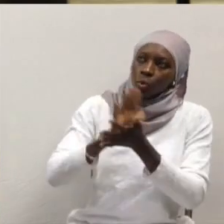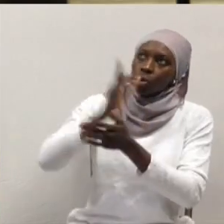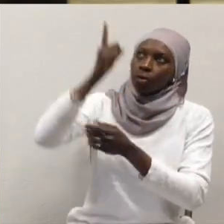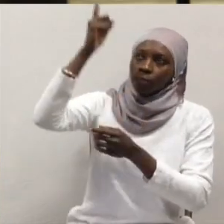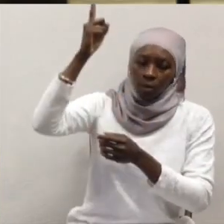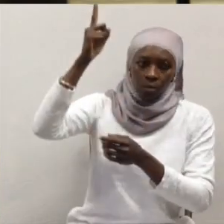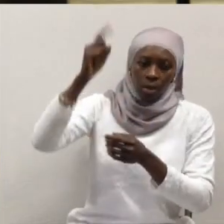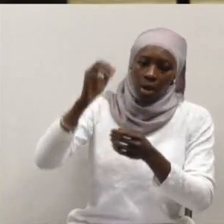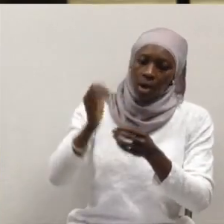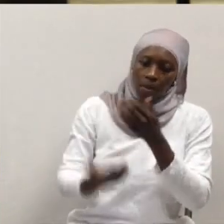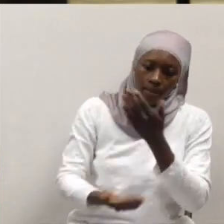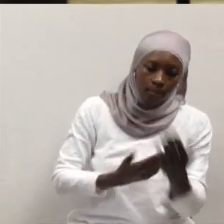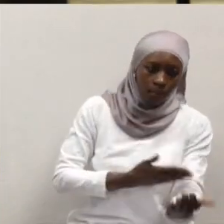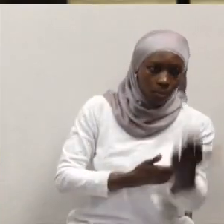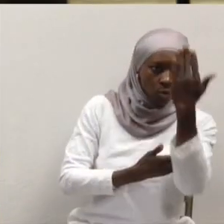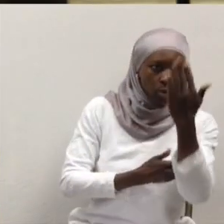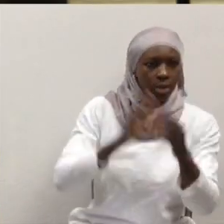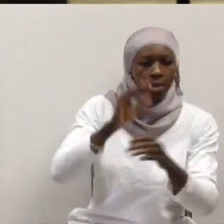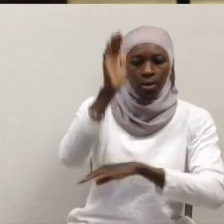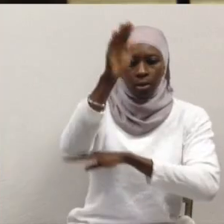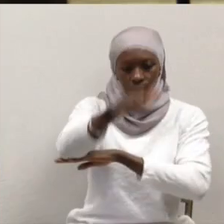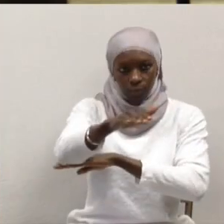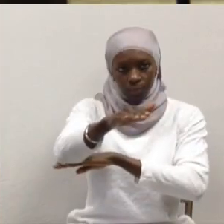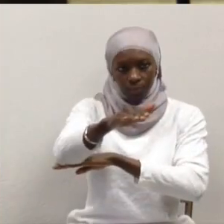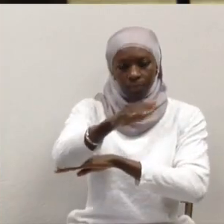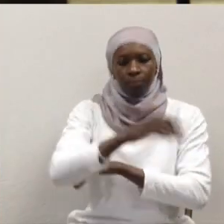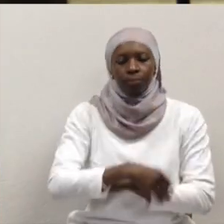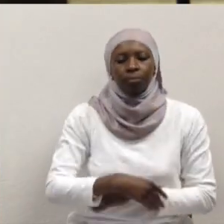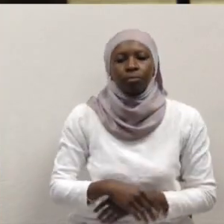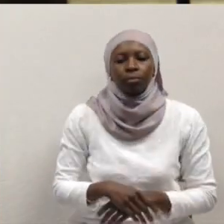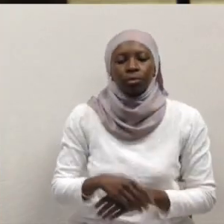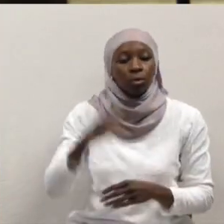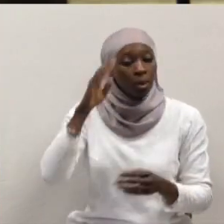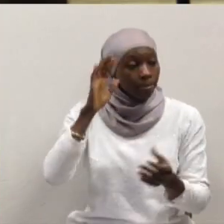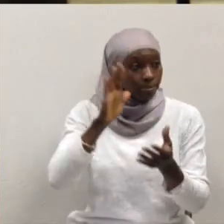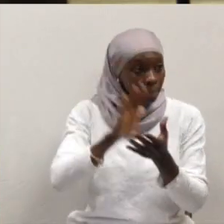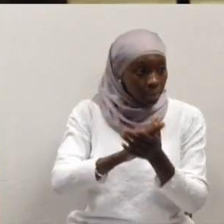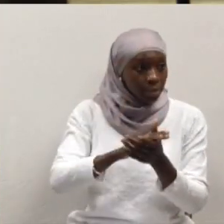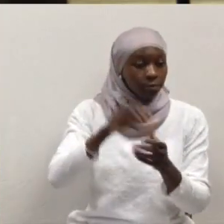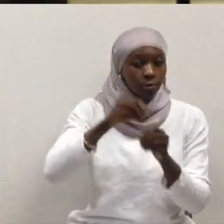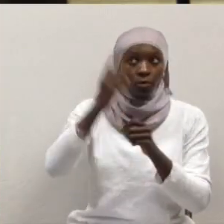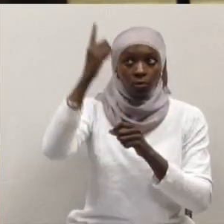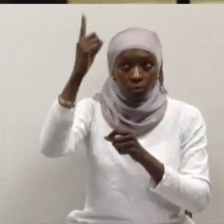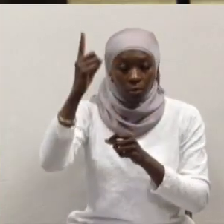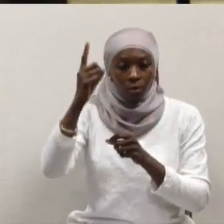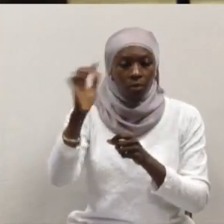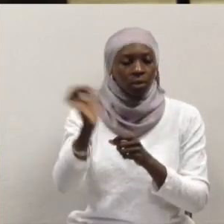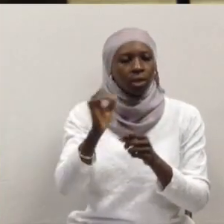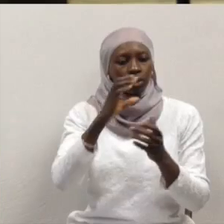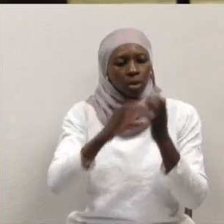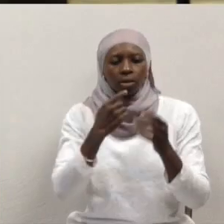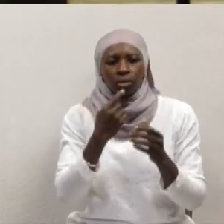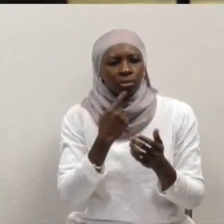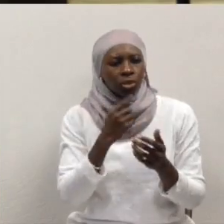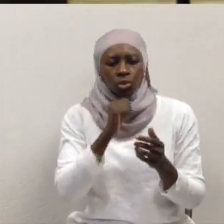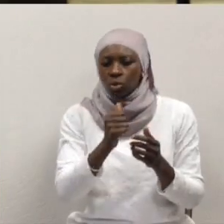An amazing condition. Believe in Allah. As if the ayah is saying, not following